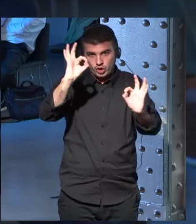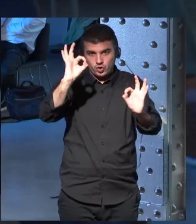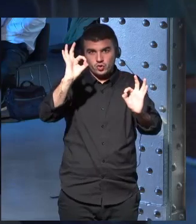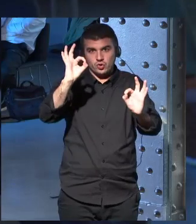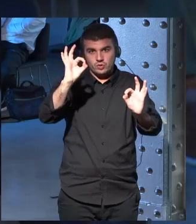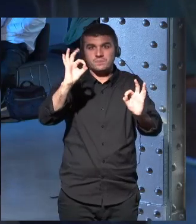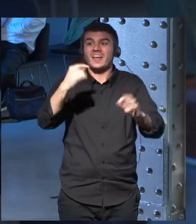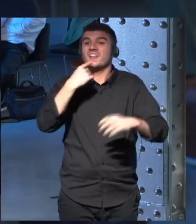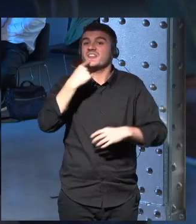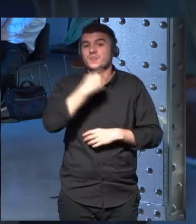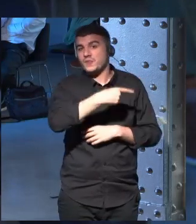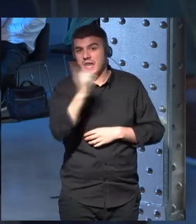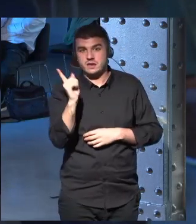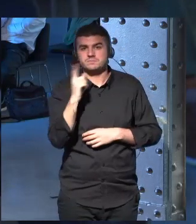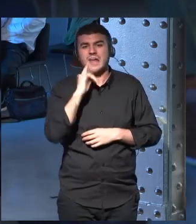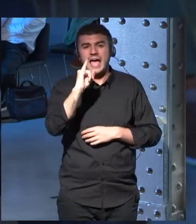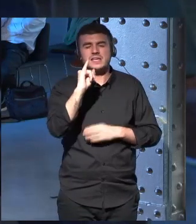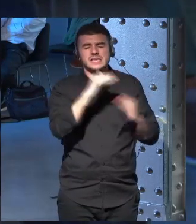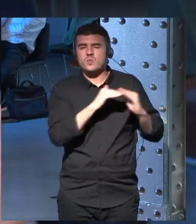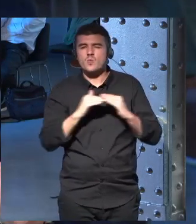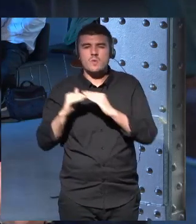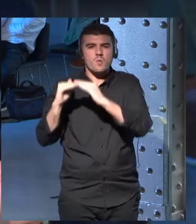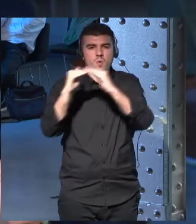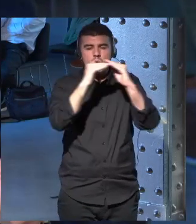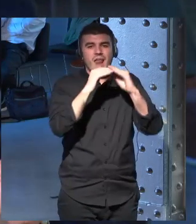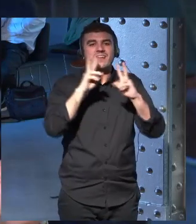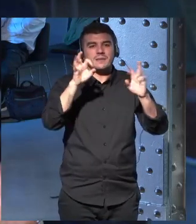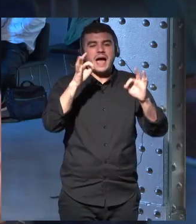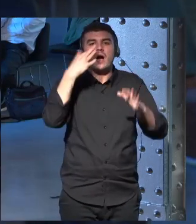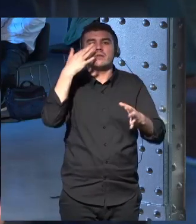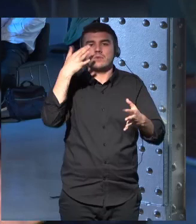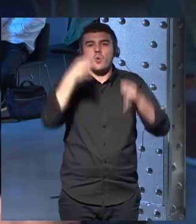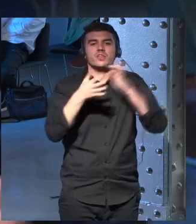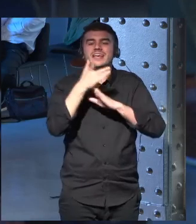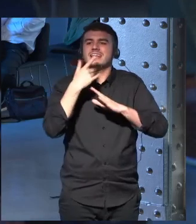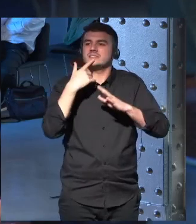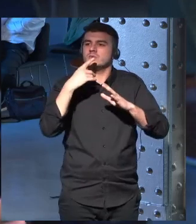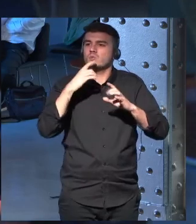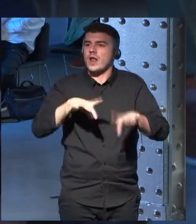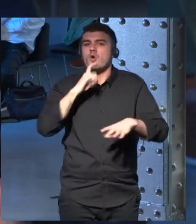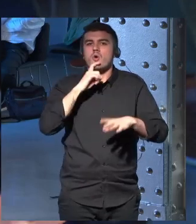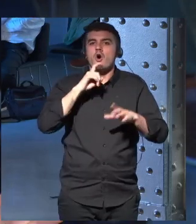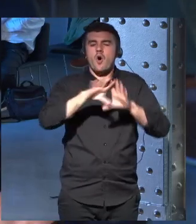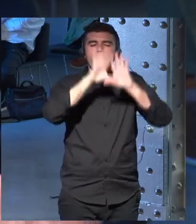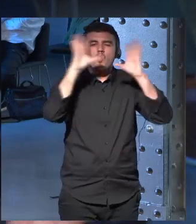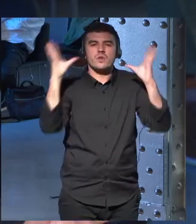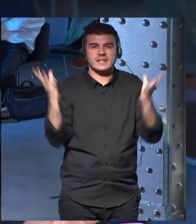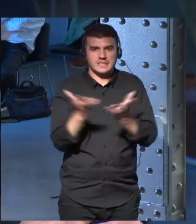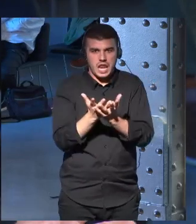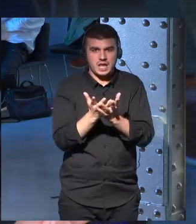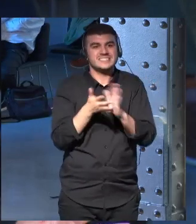is a standard of judgment that holds universally, which doesn't demand further